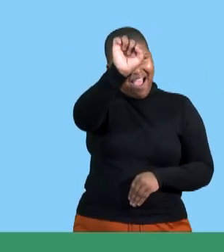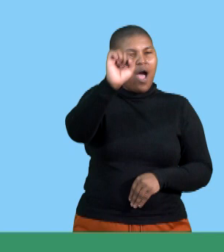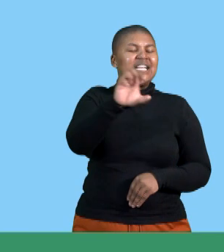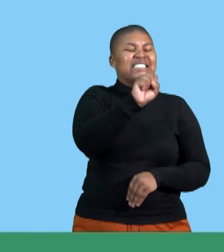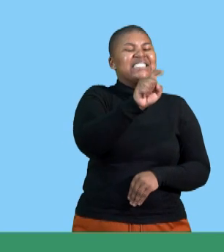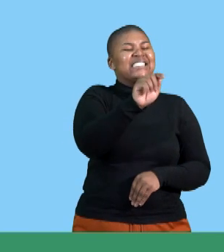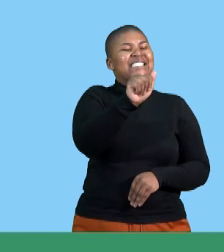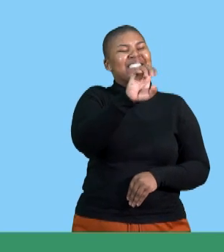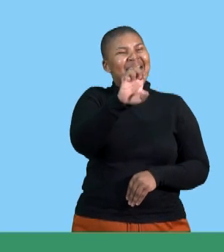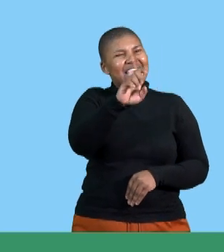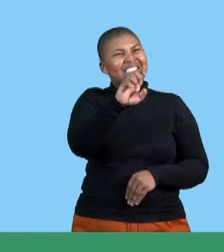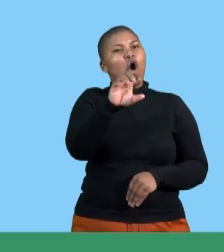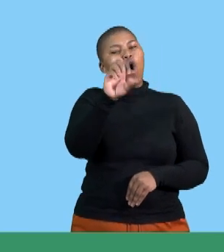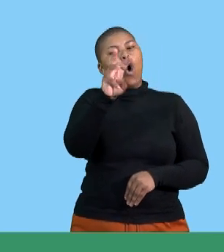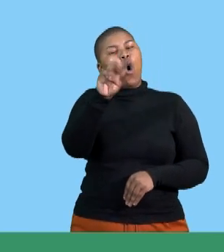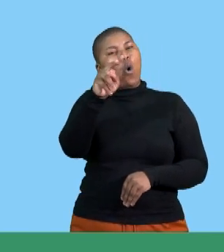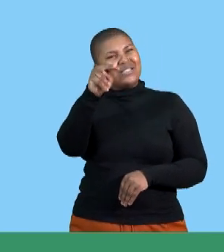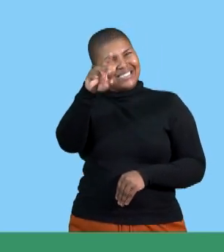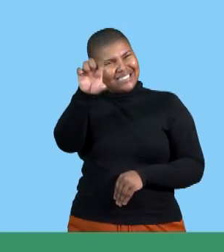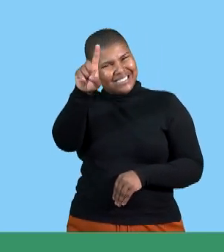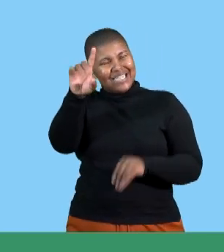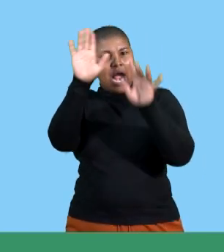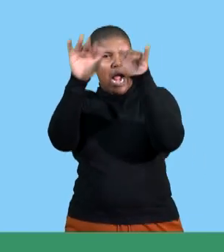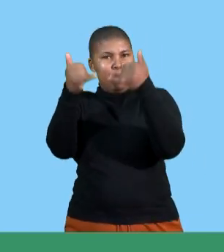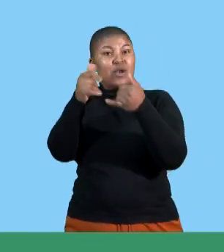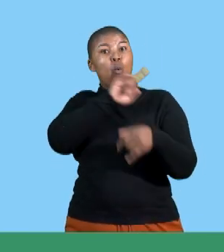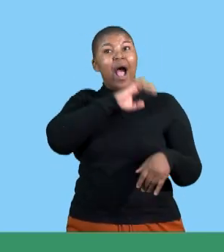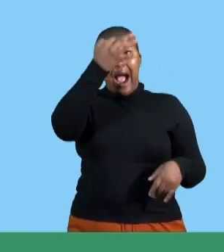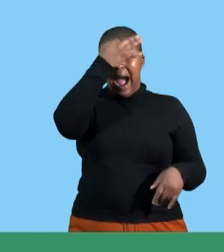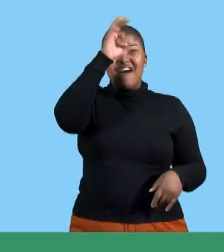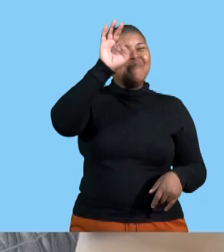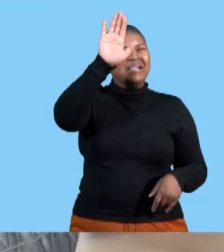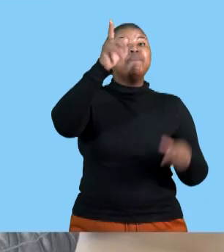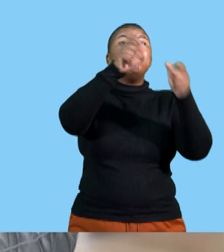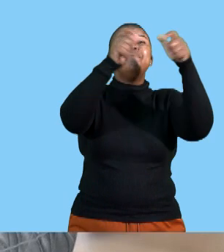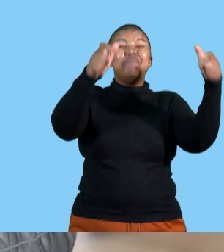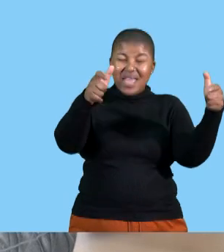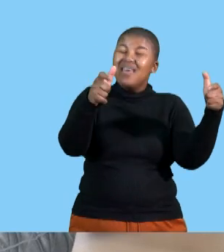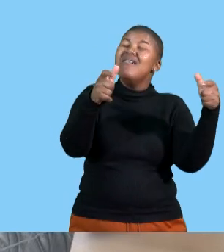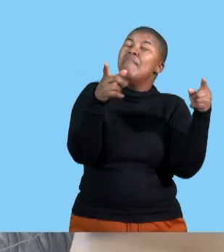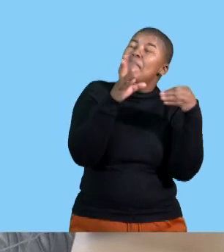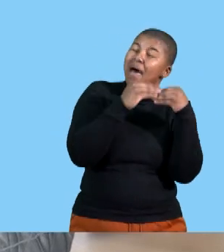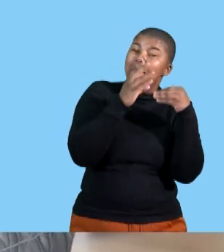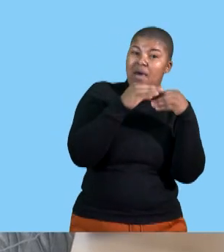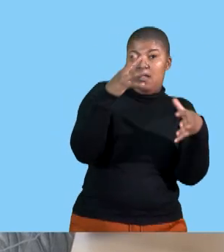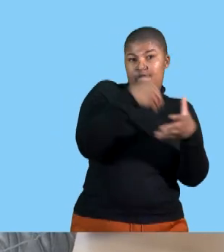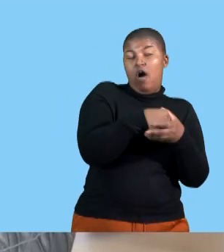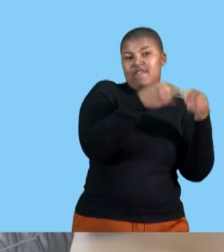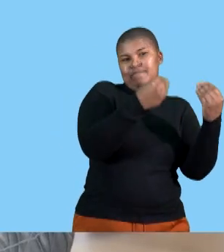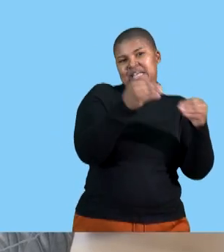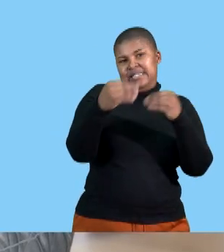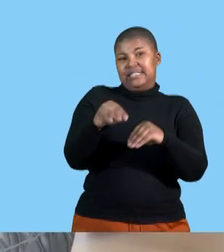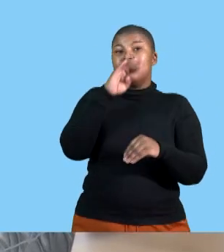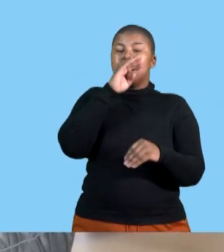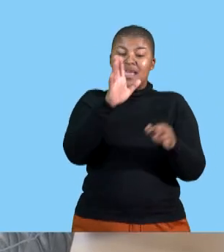company. We call this a state-owned company because here the government is the majority shareholder. And these